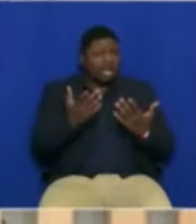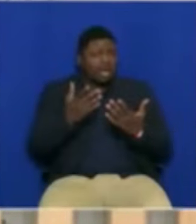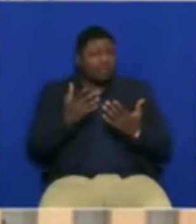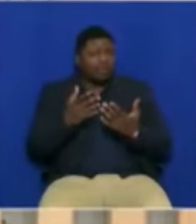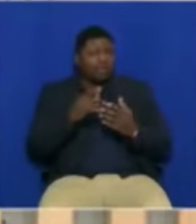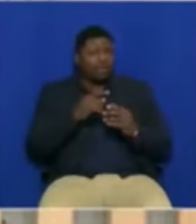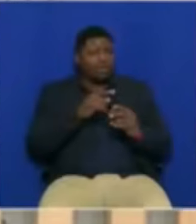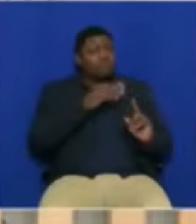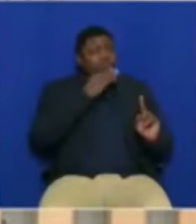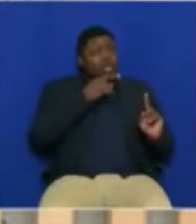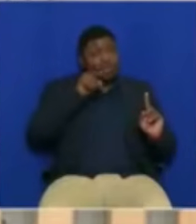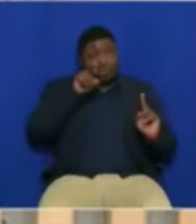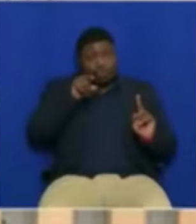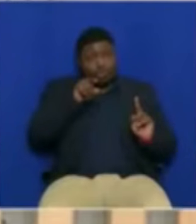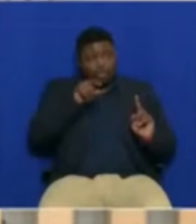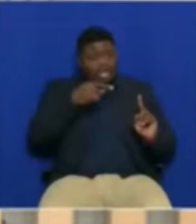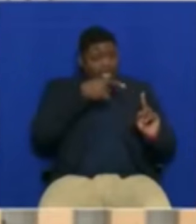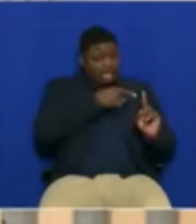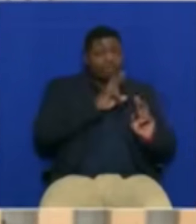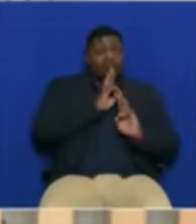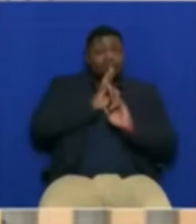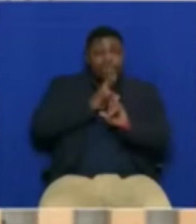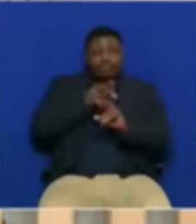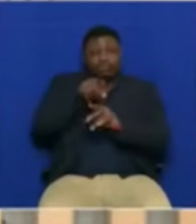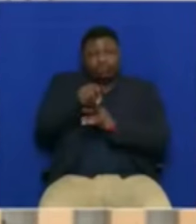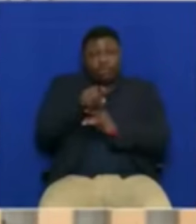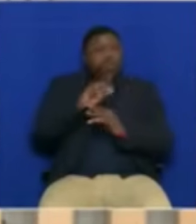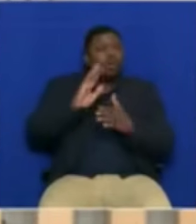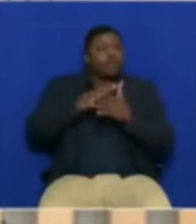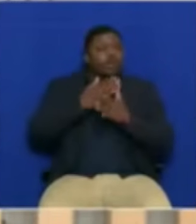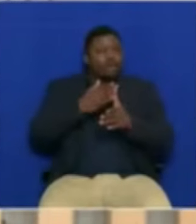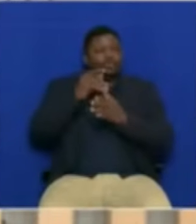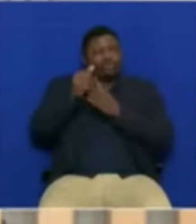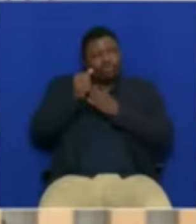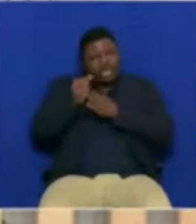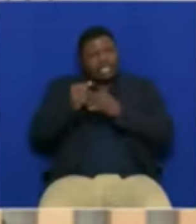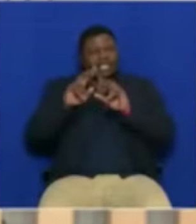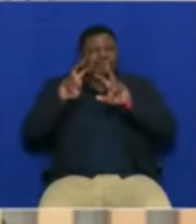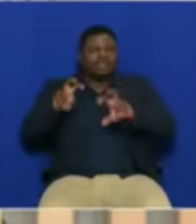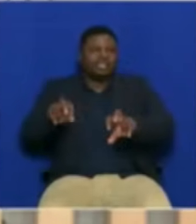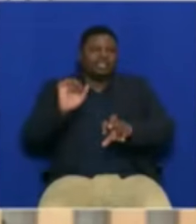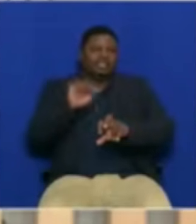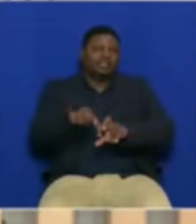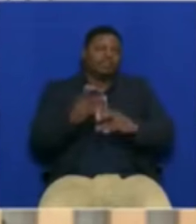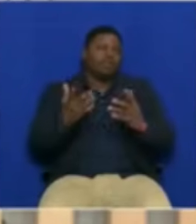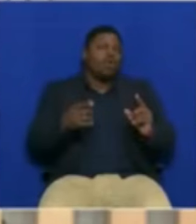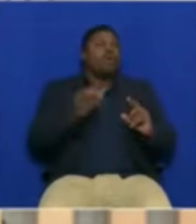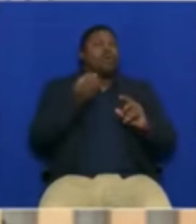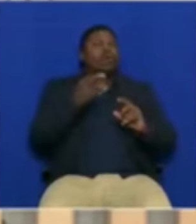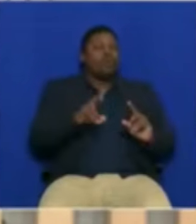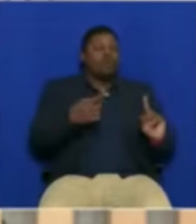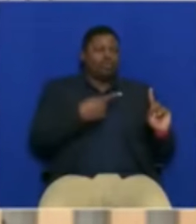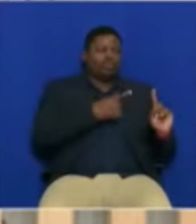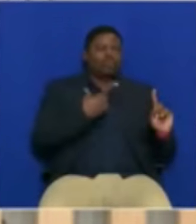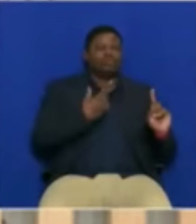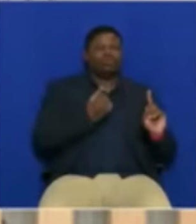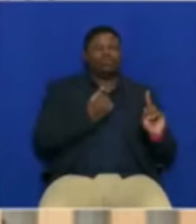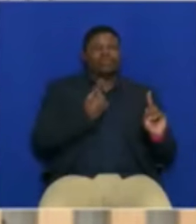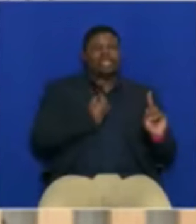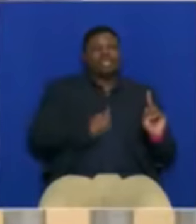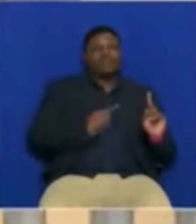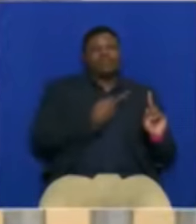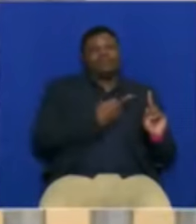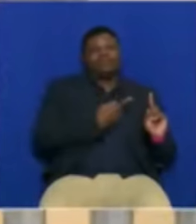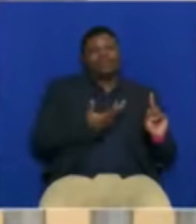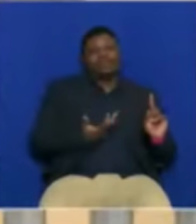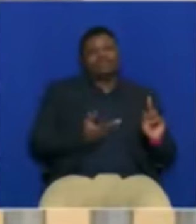that he request the dockets? Or he did so on his own volition? Remember, as I said, it's not just one investigation,